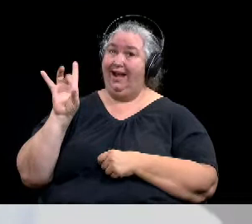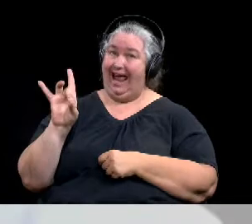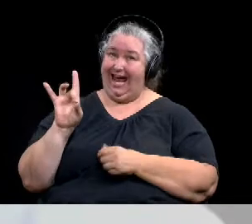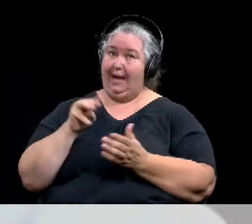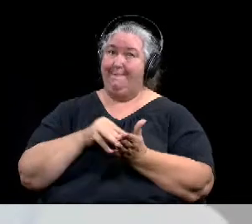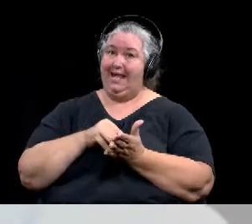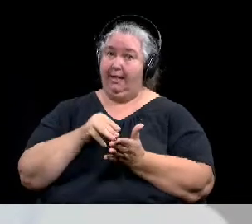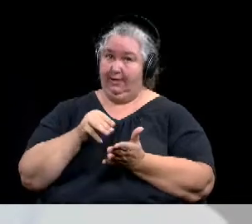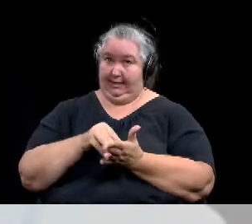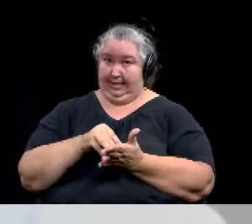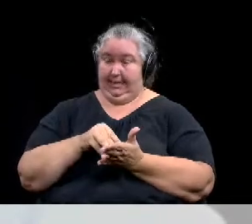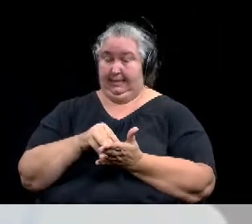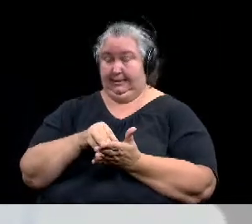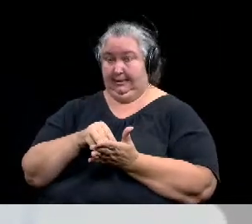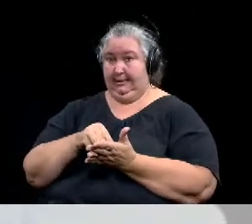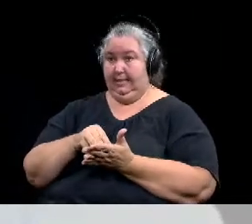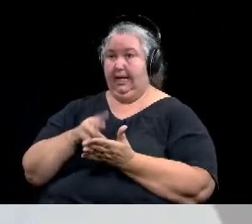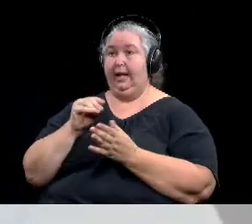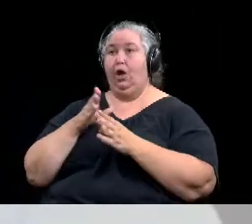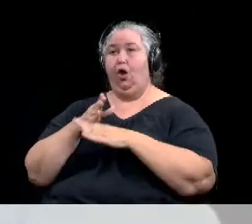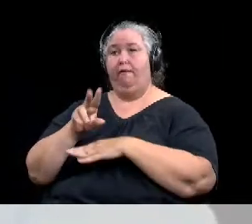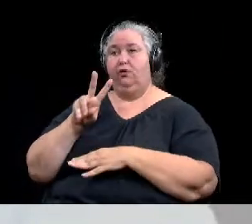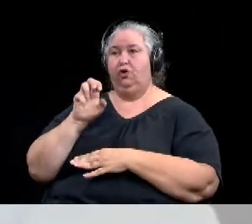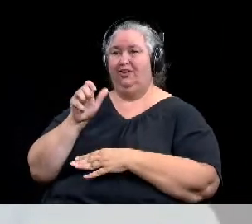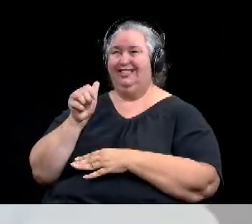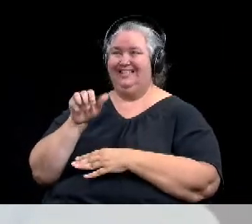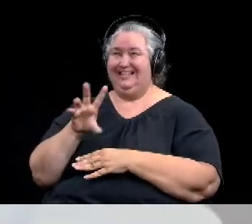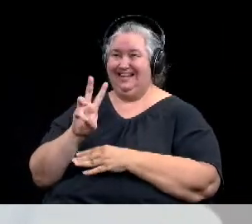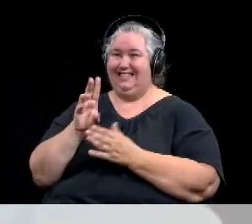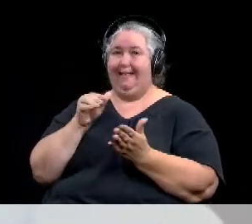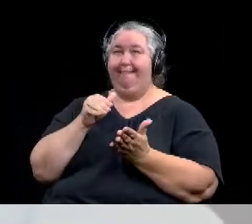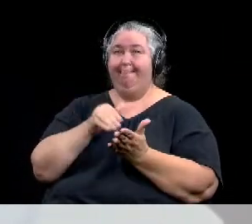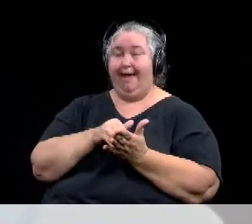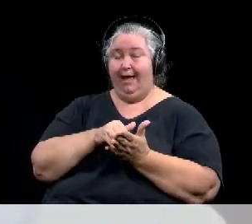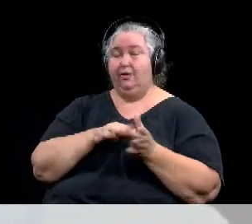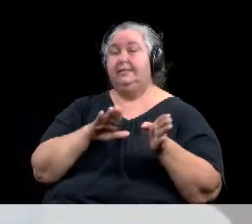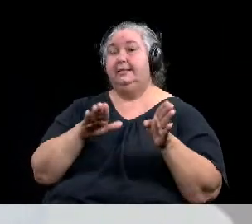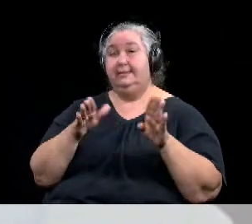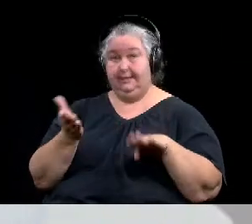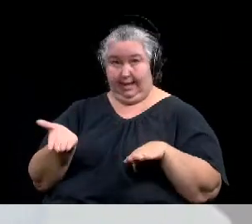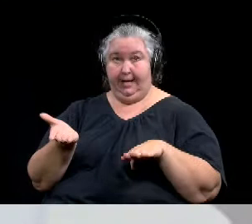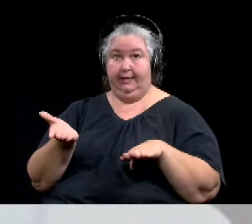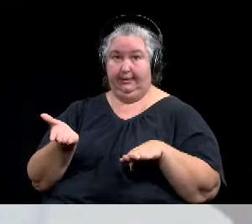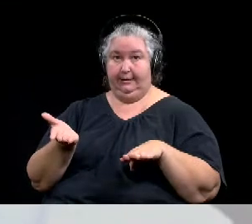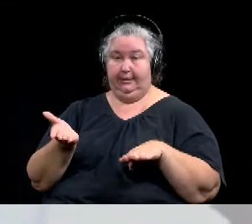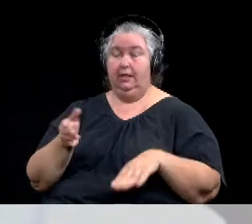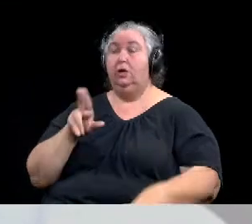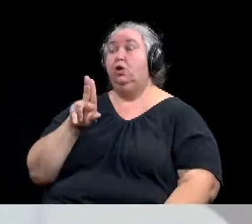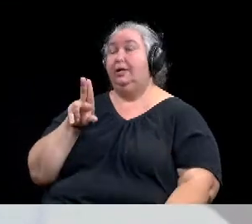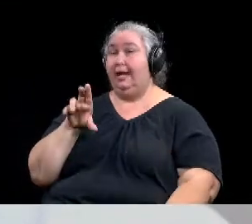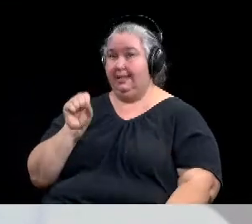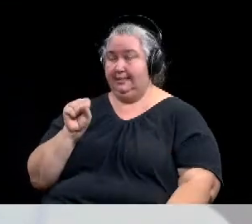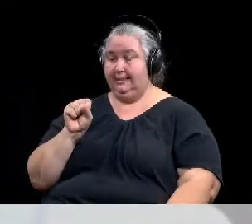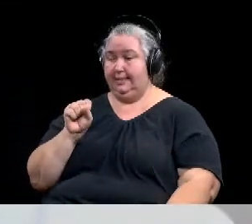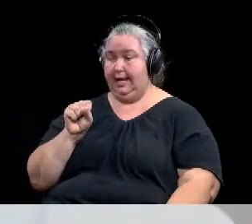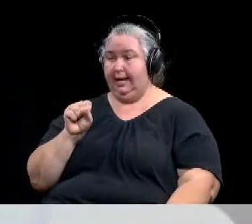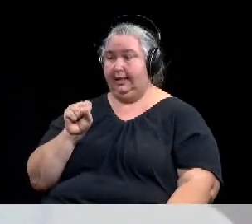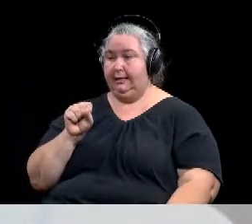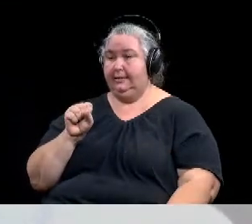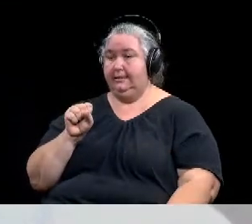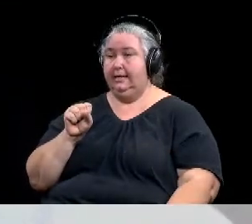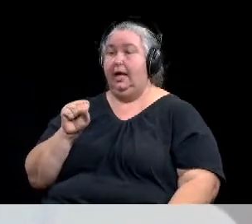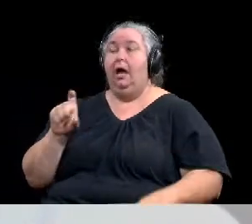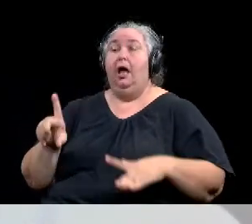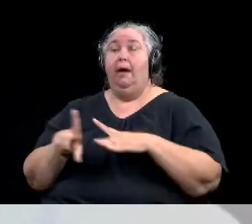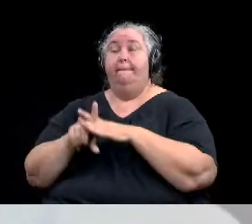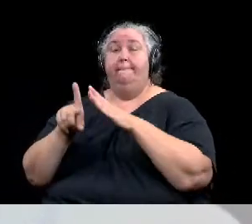and over 216,000 deaths. The United States incidence of new daily